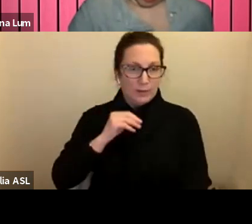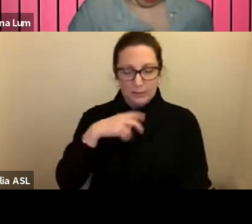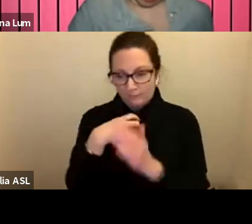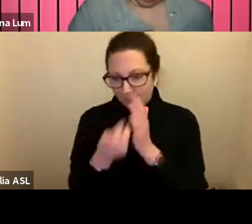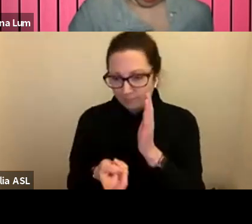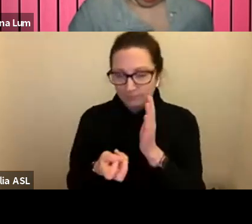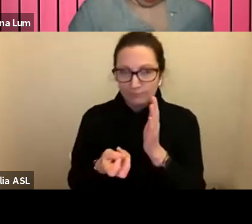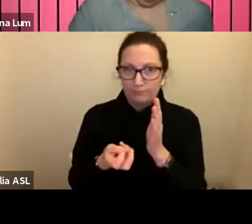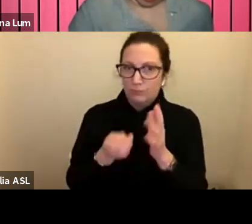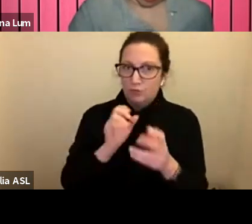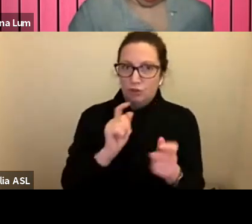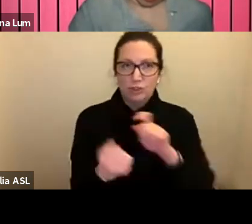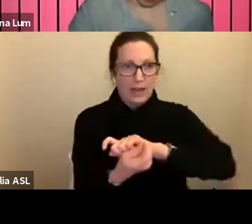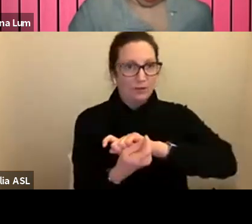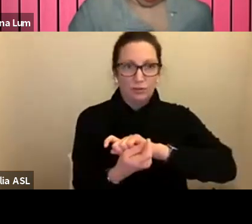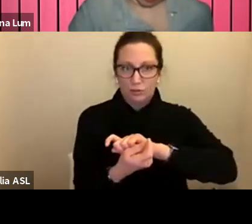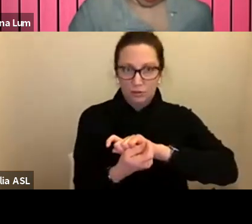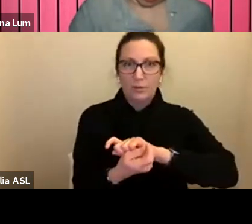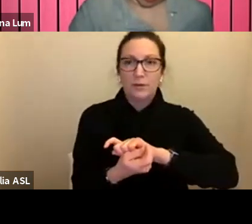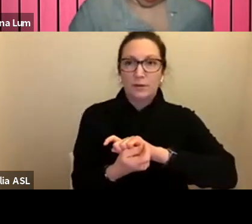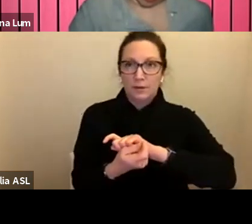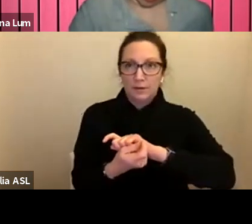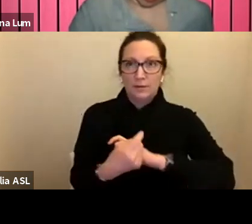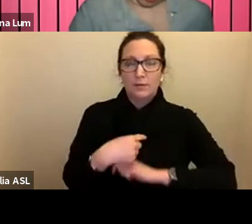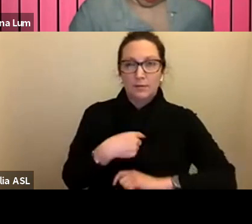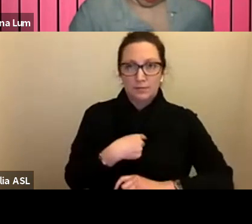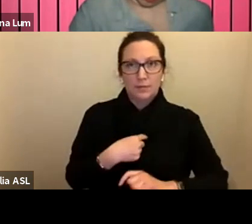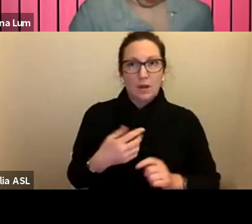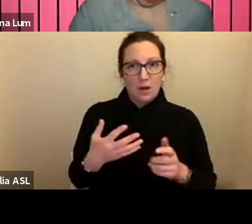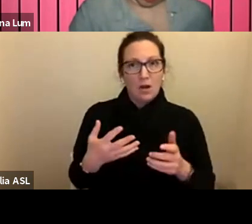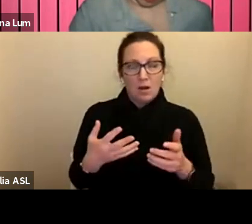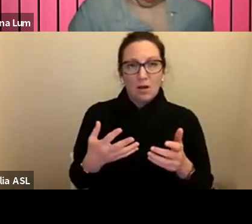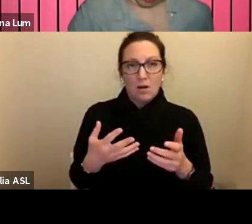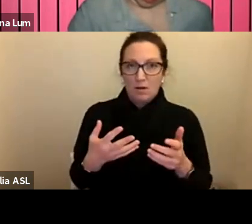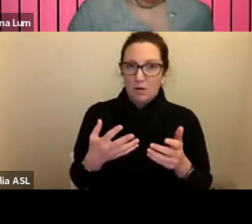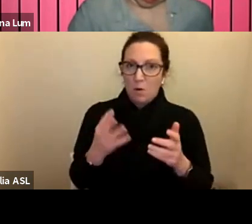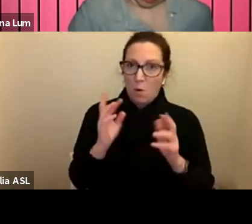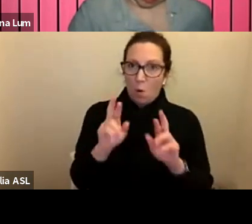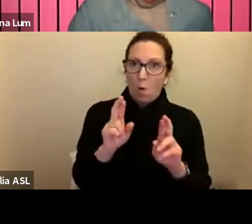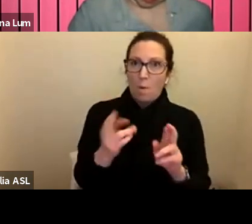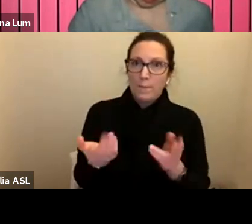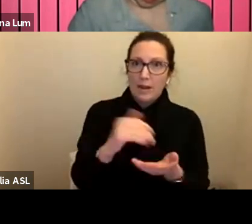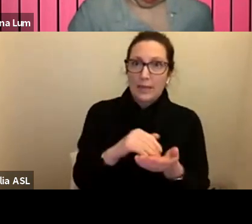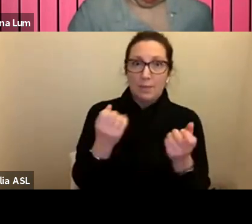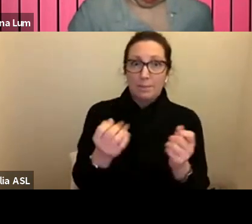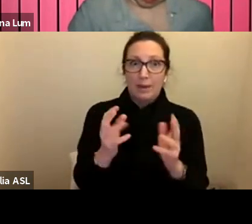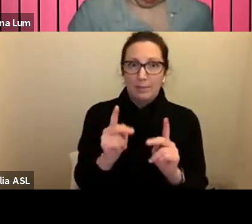And I want to make certain that we have as many people available as we can